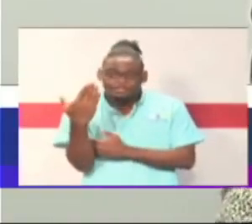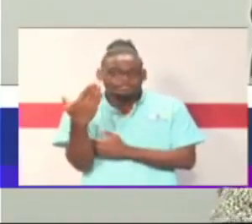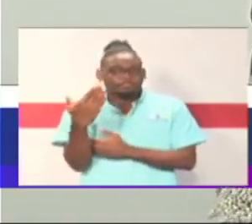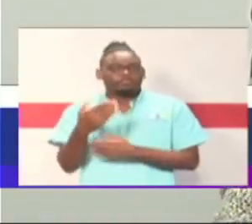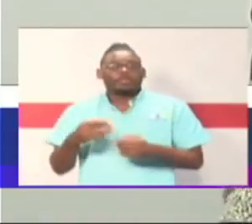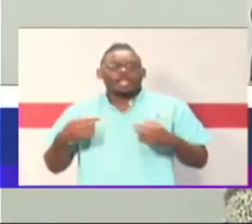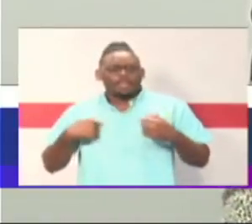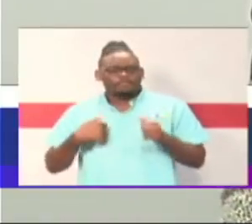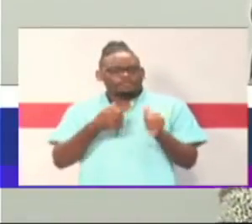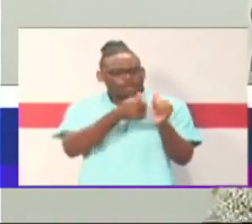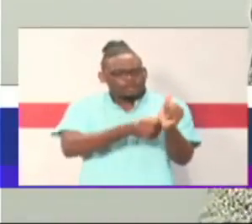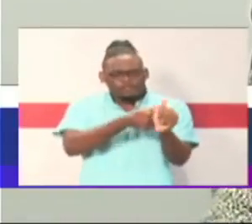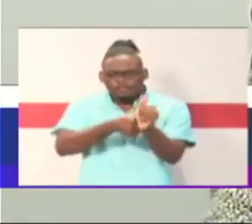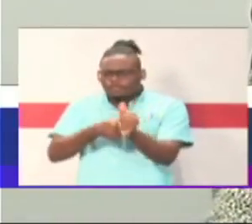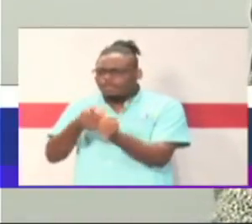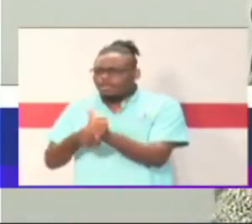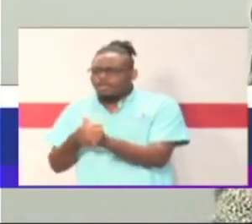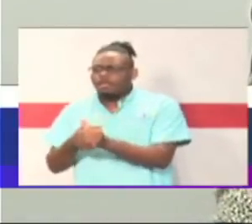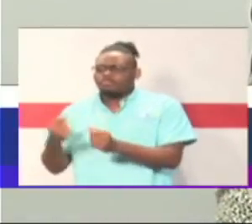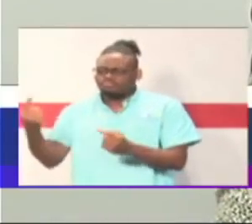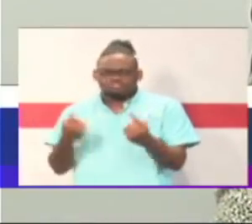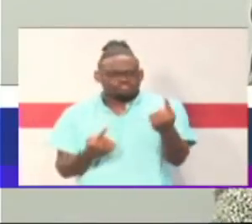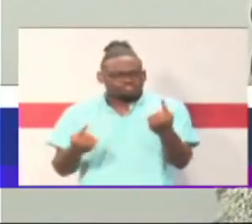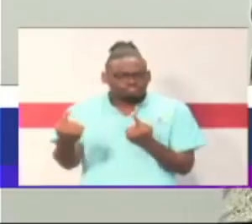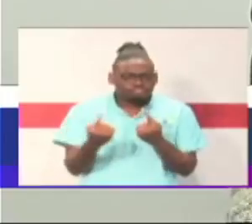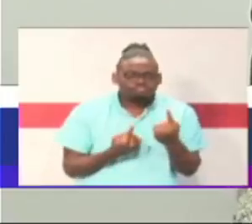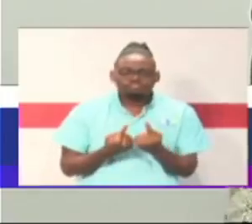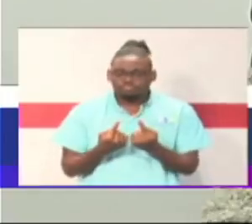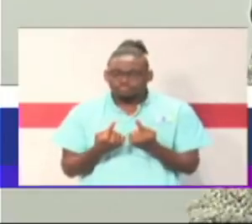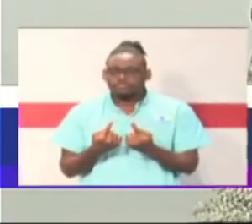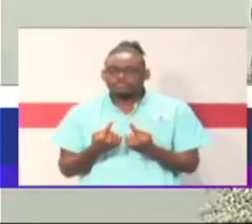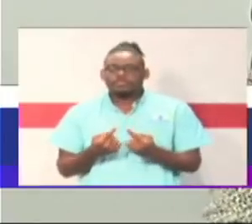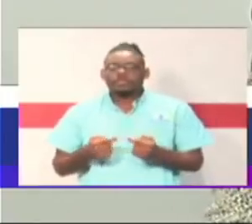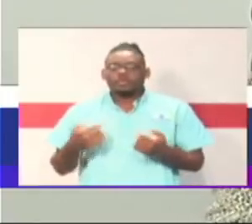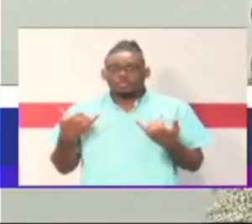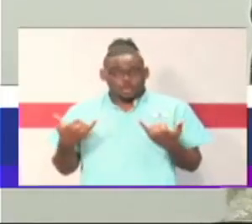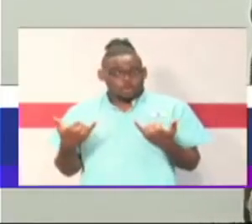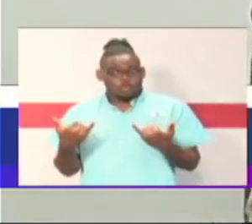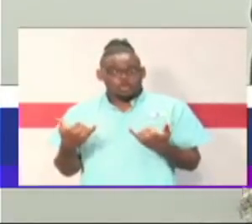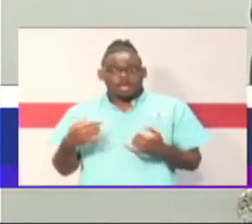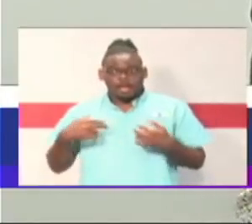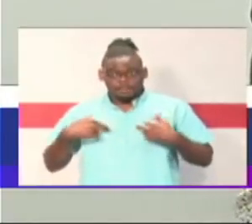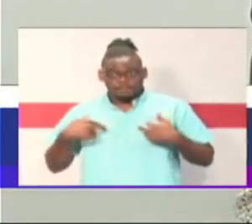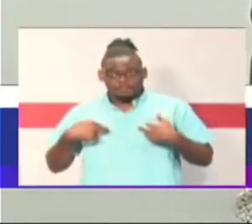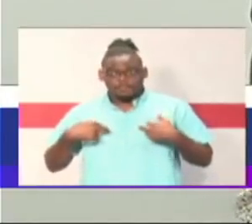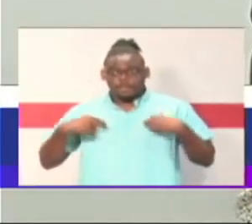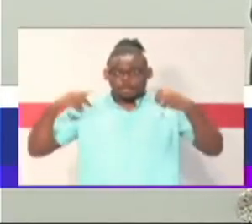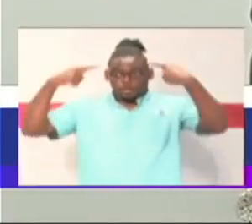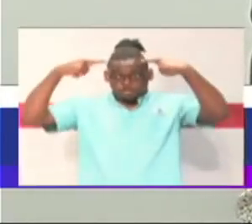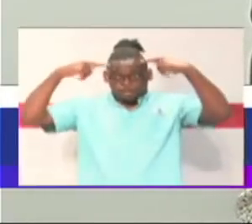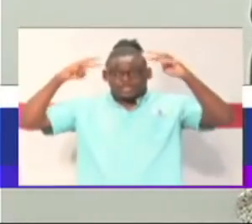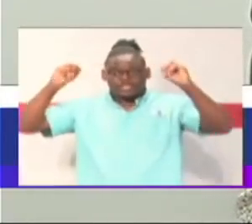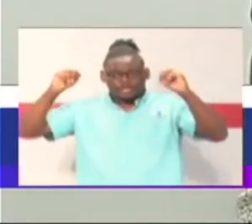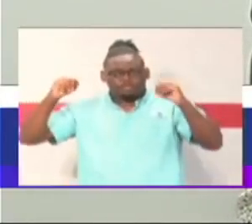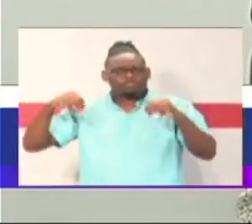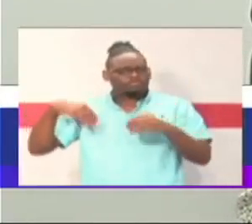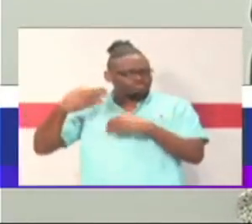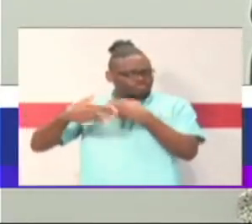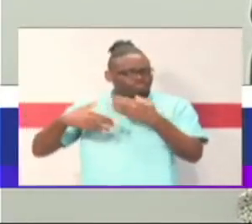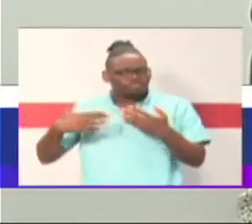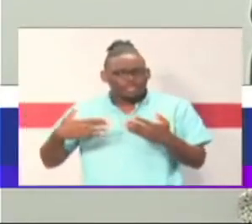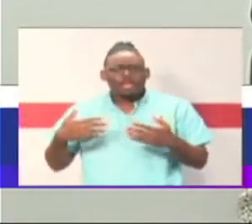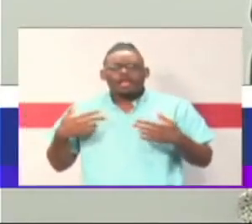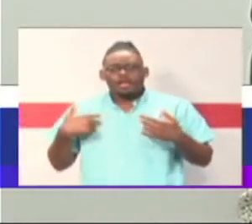press conferences, both here and when we host with the Prime Minister's office. And good morning to the viewing and